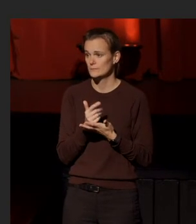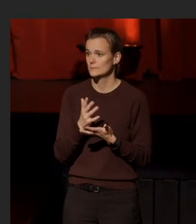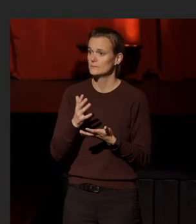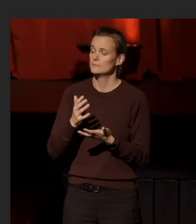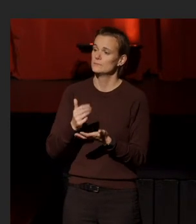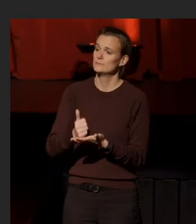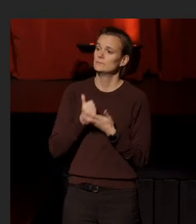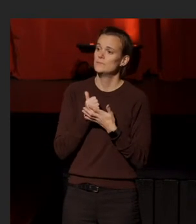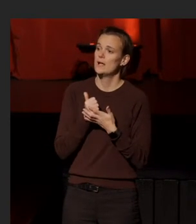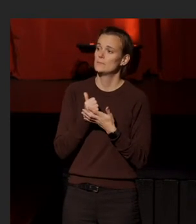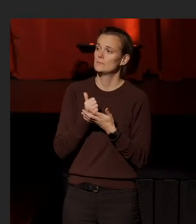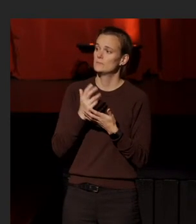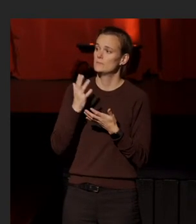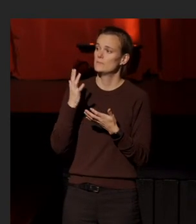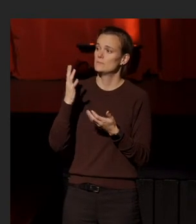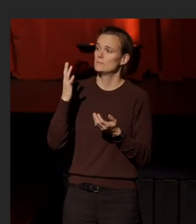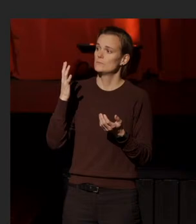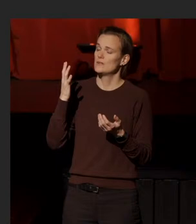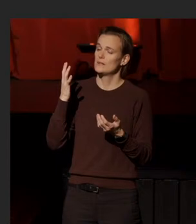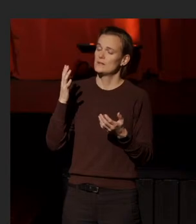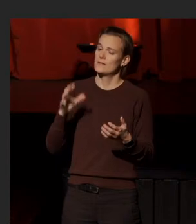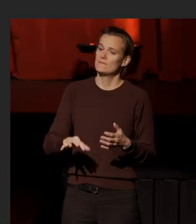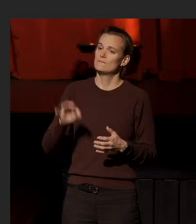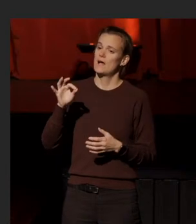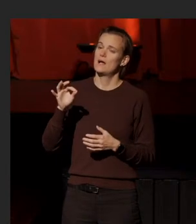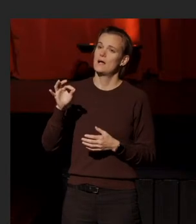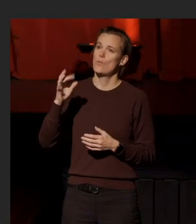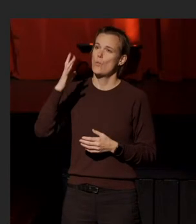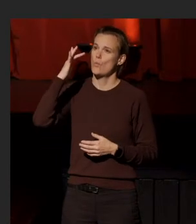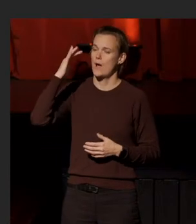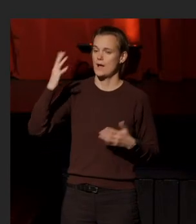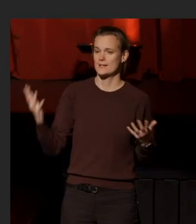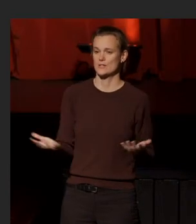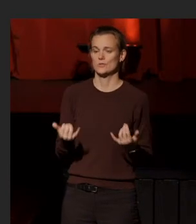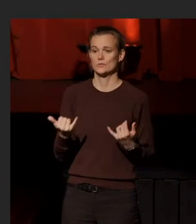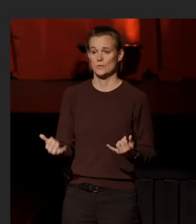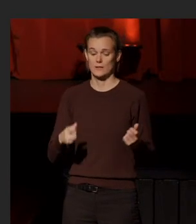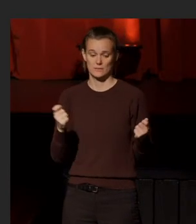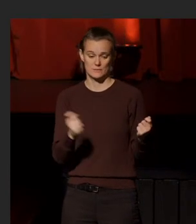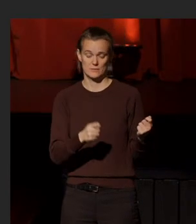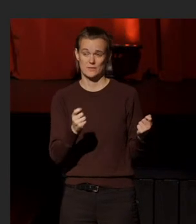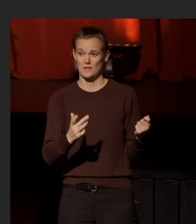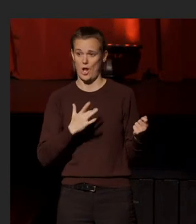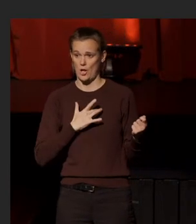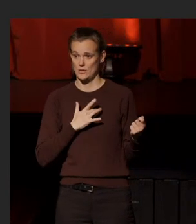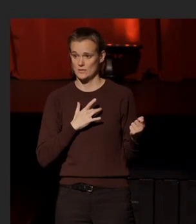come here together for this evening. And the heartbeat